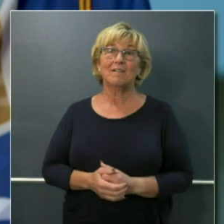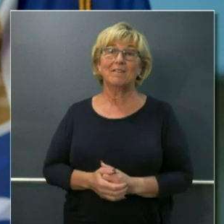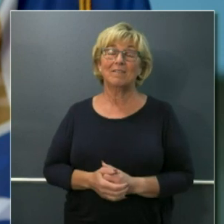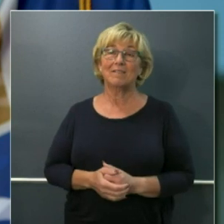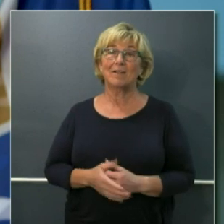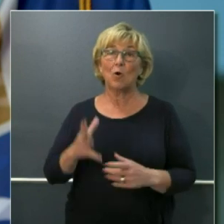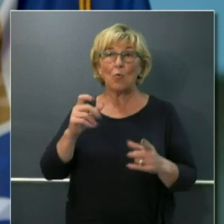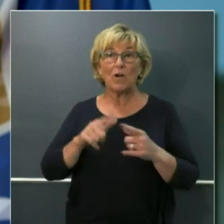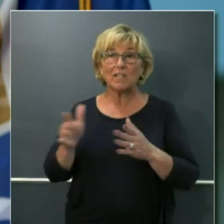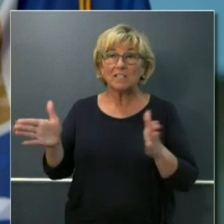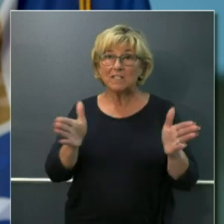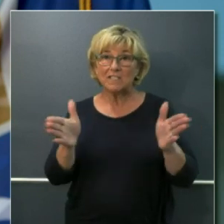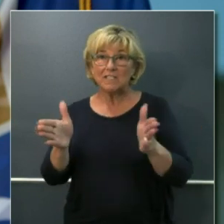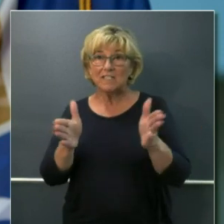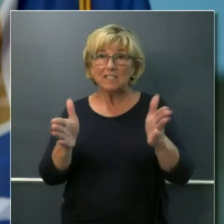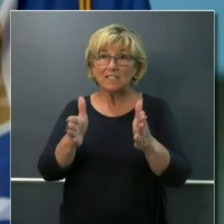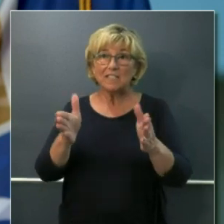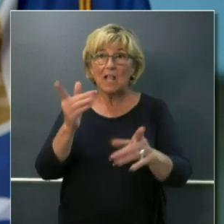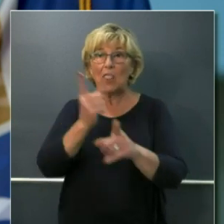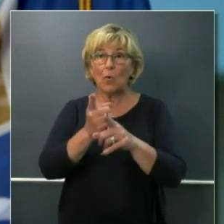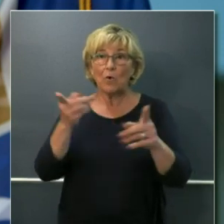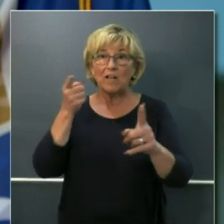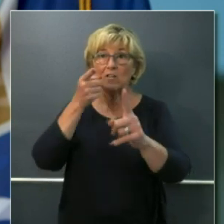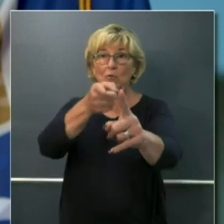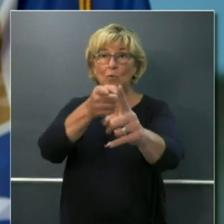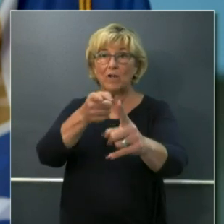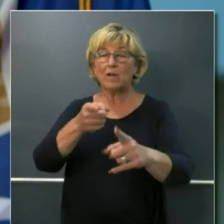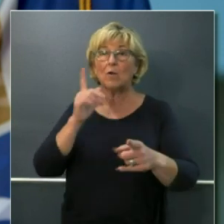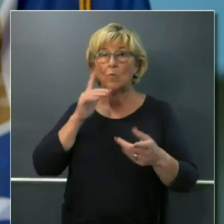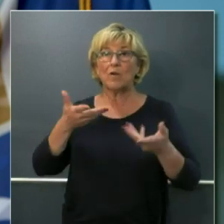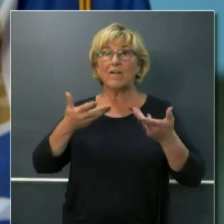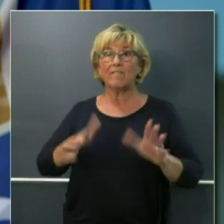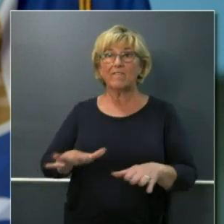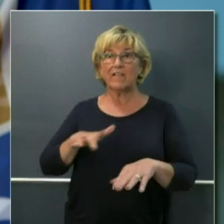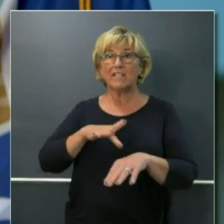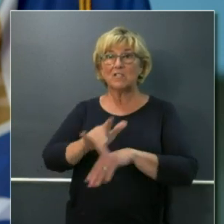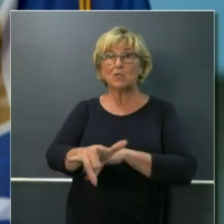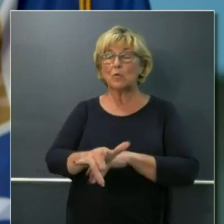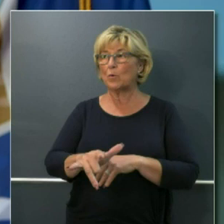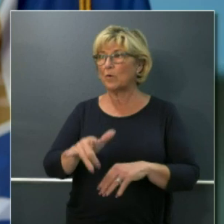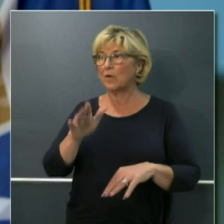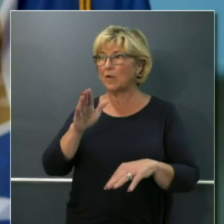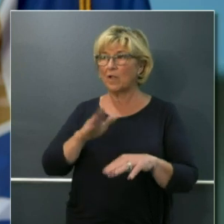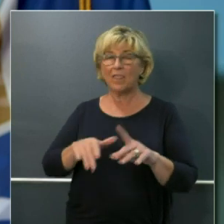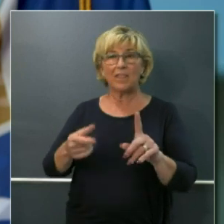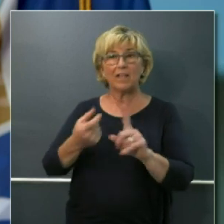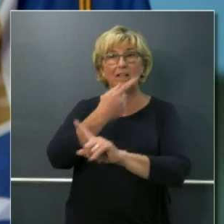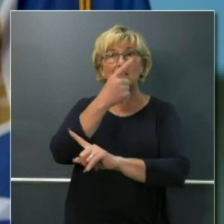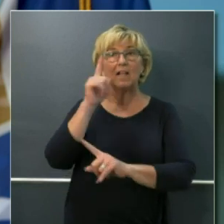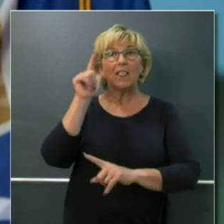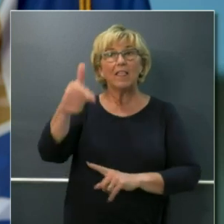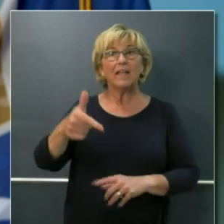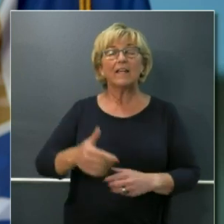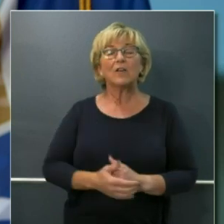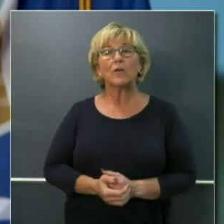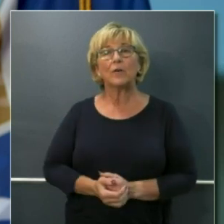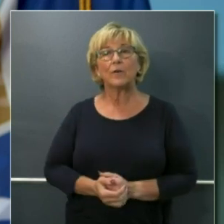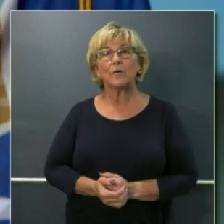right and same direction. We'll get out of this sooner if we maintain that directive sense